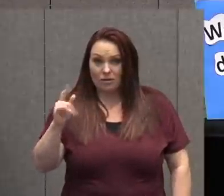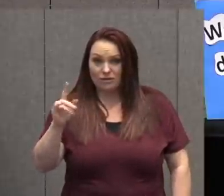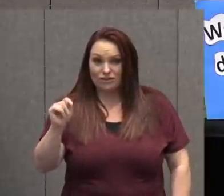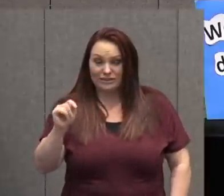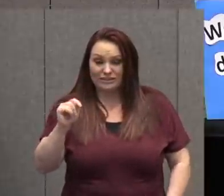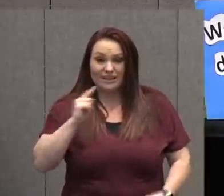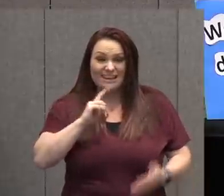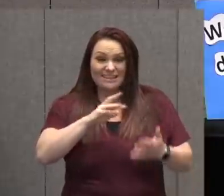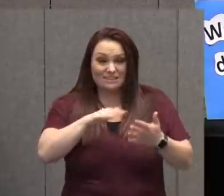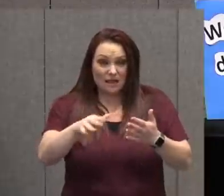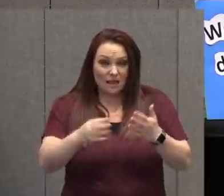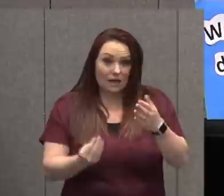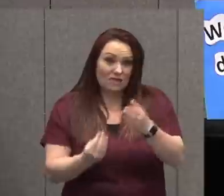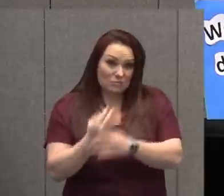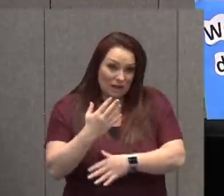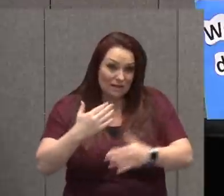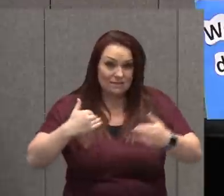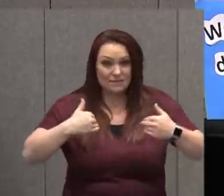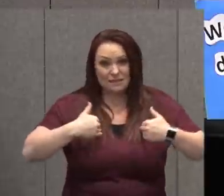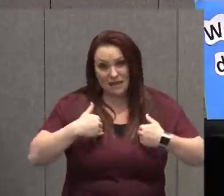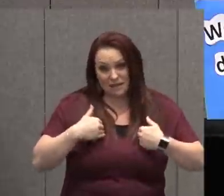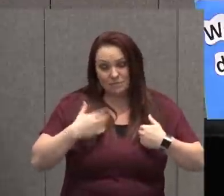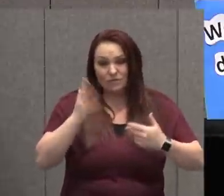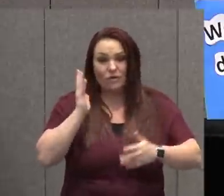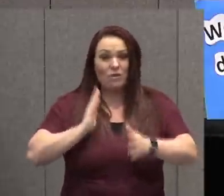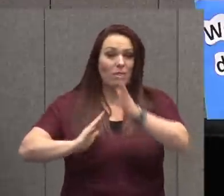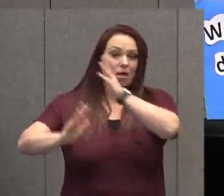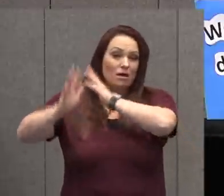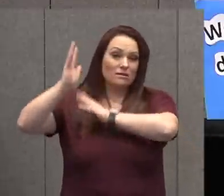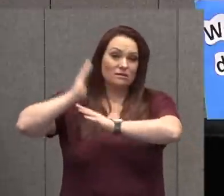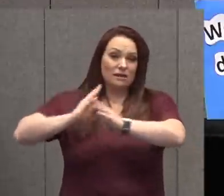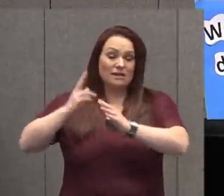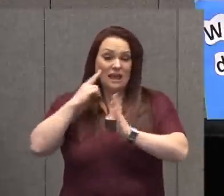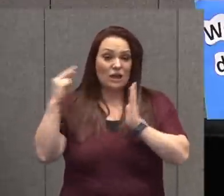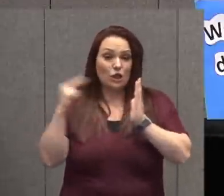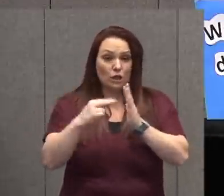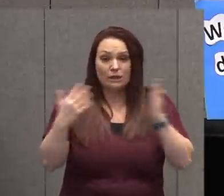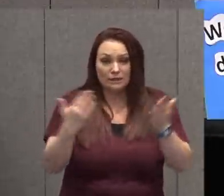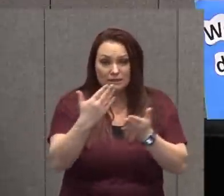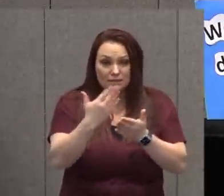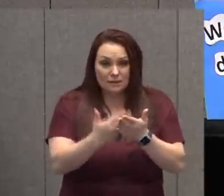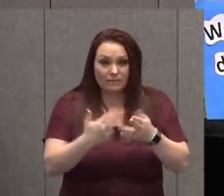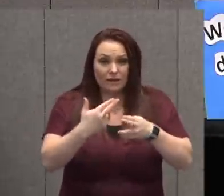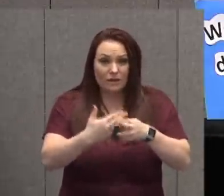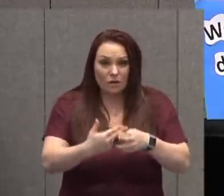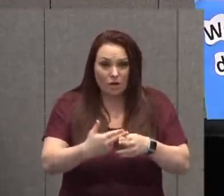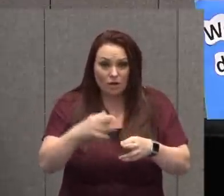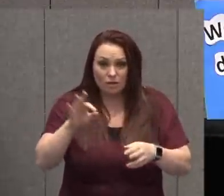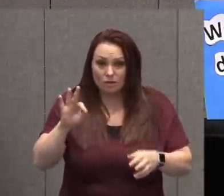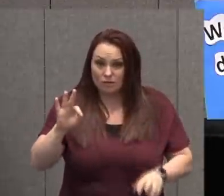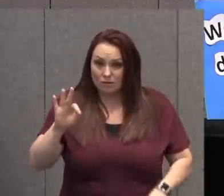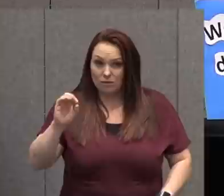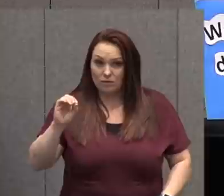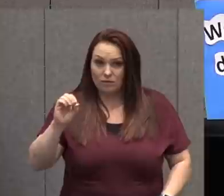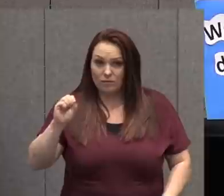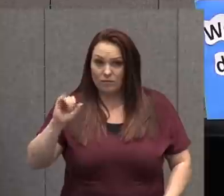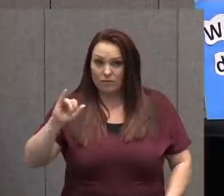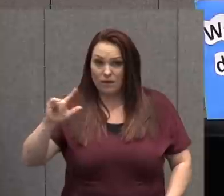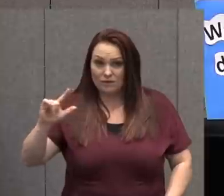so long ago is by looking at something called fossils. Have you ever heard that word